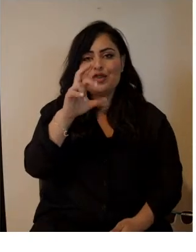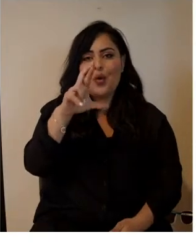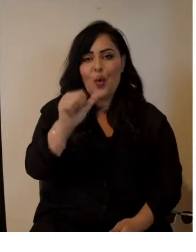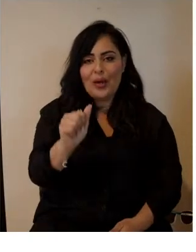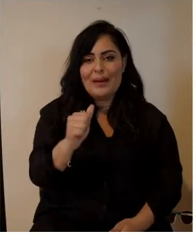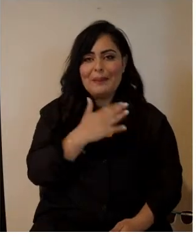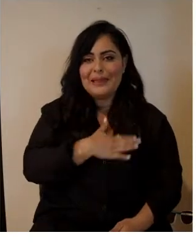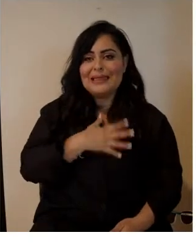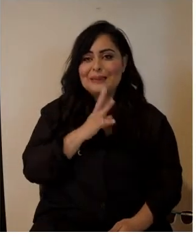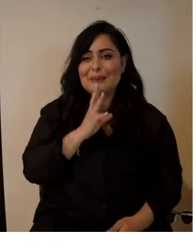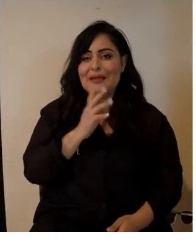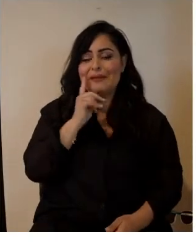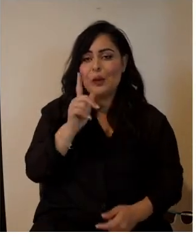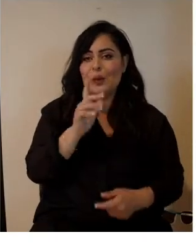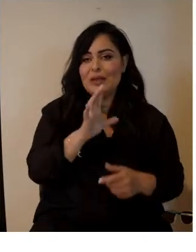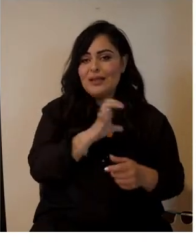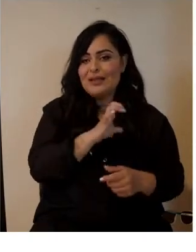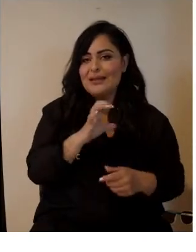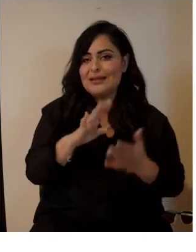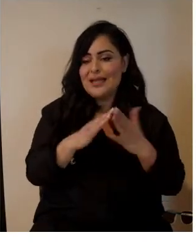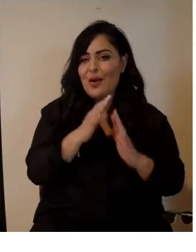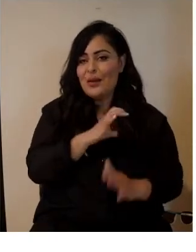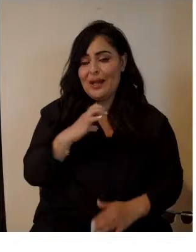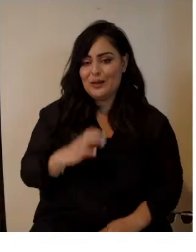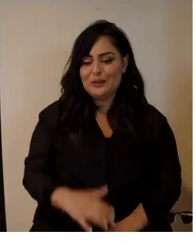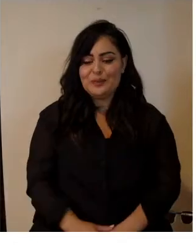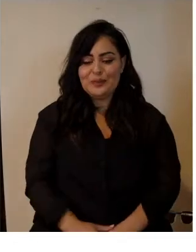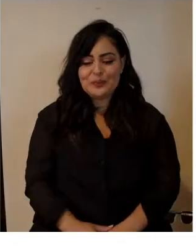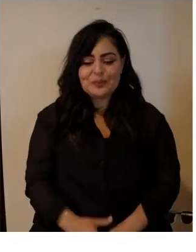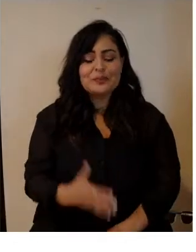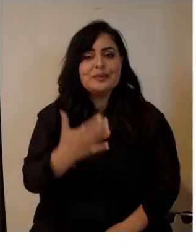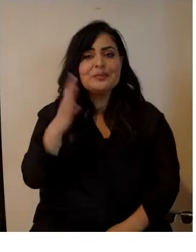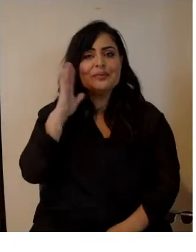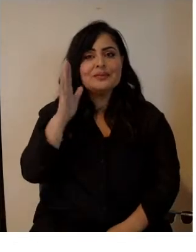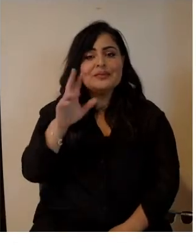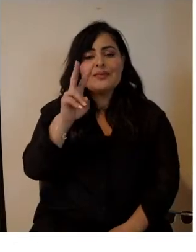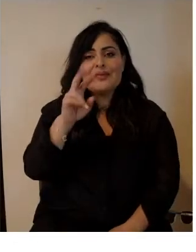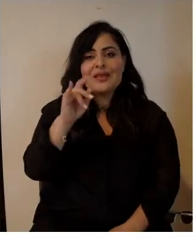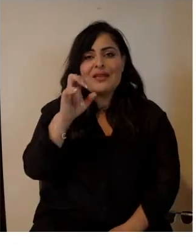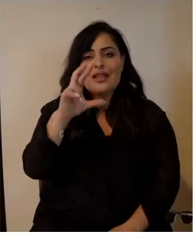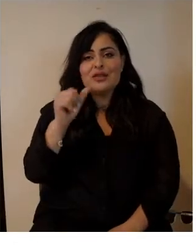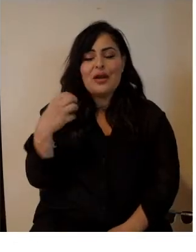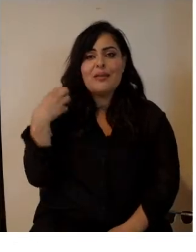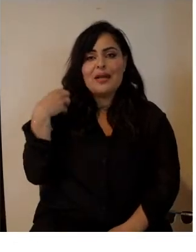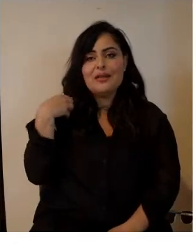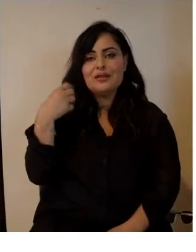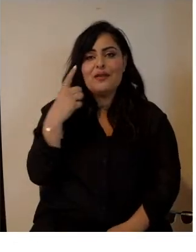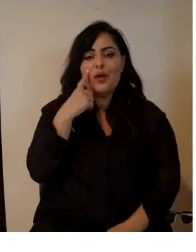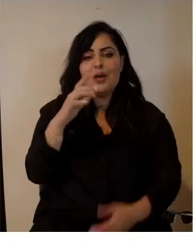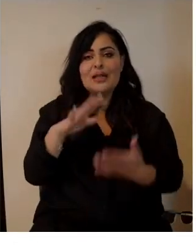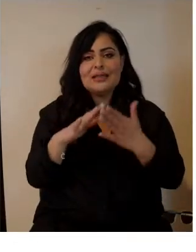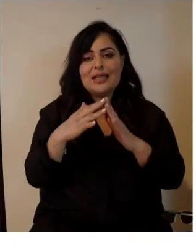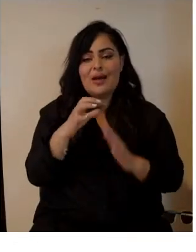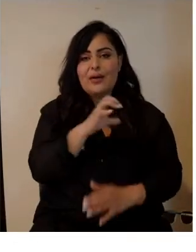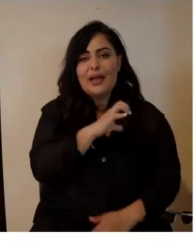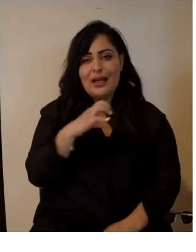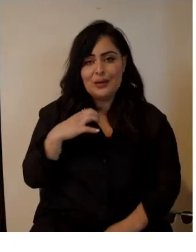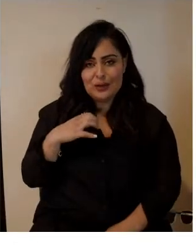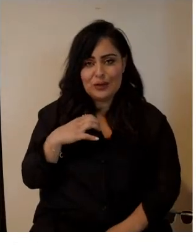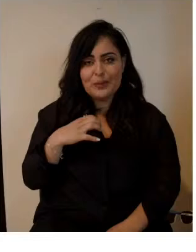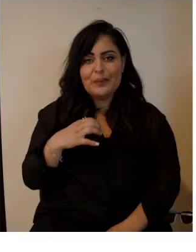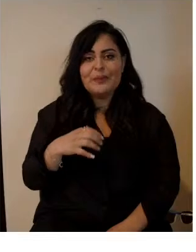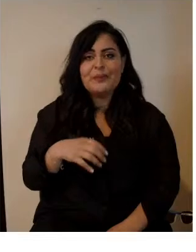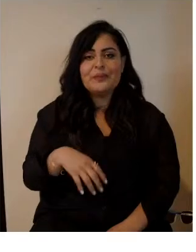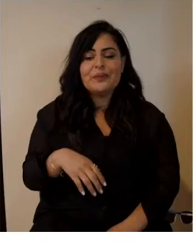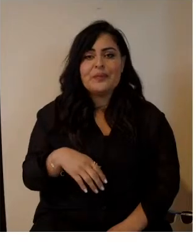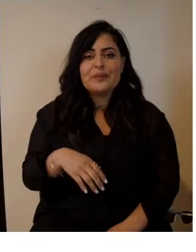town council. Victoria? Good afternoon, everyone. I'm Victoria Knapp. I'm the chair of the Altadena Town Council. I want